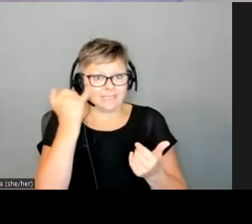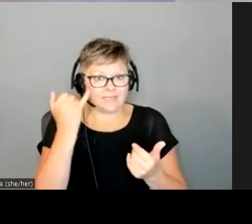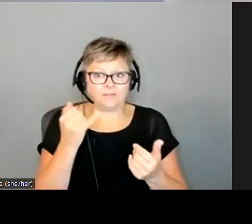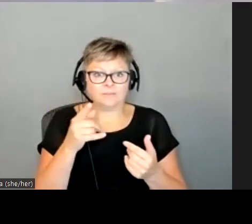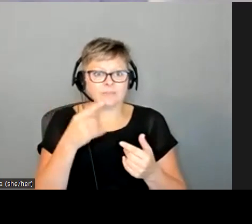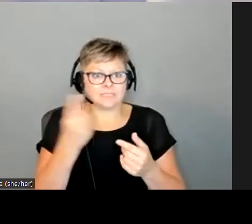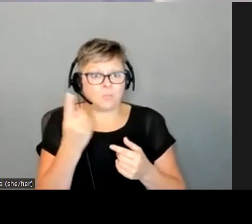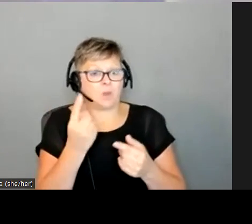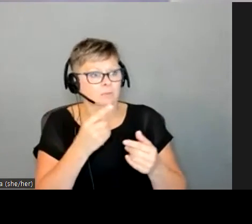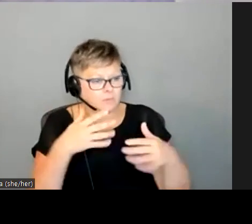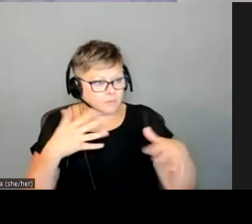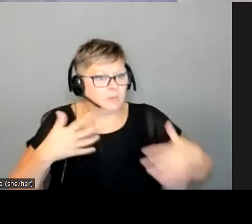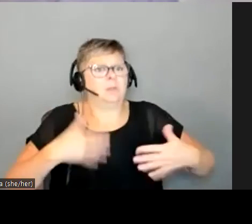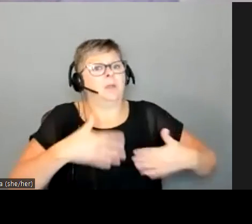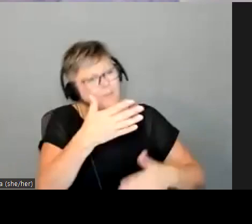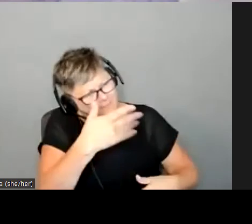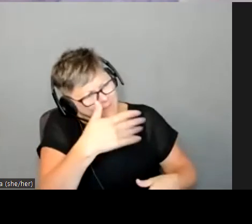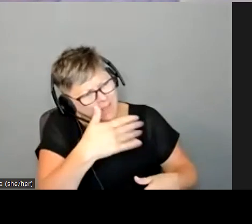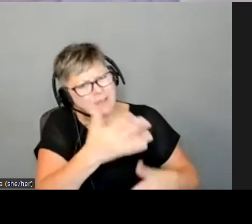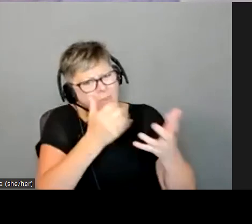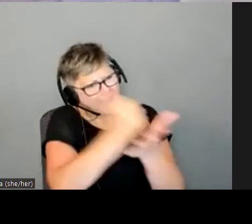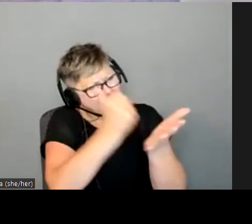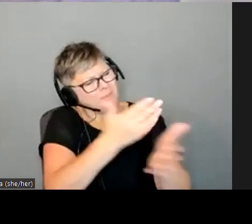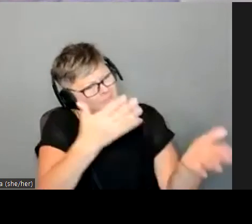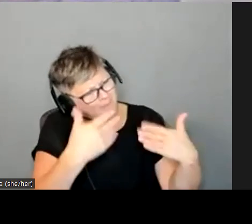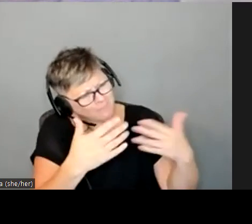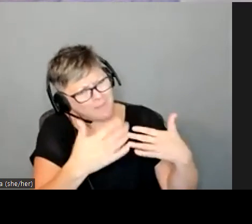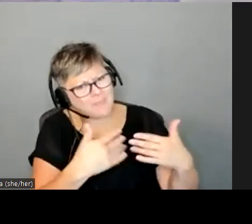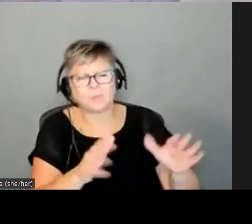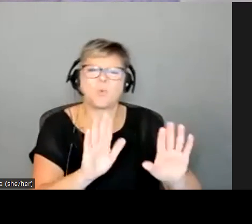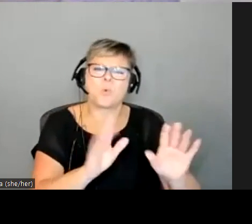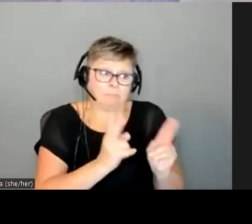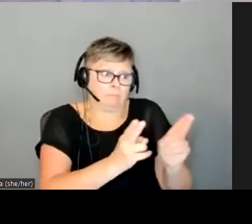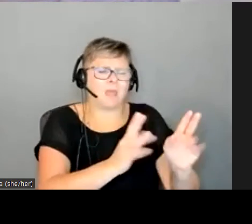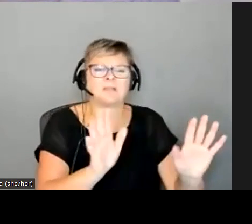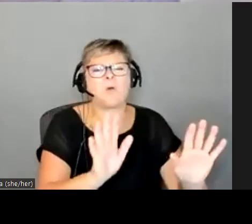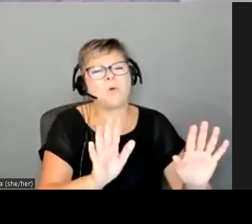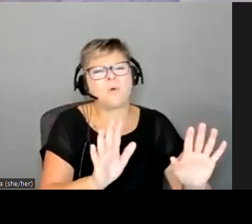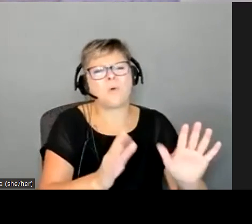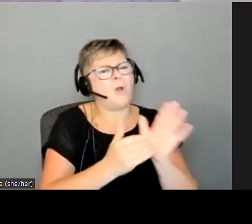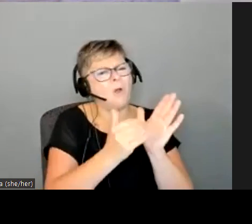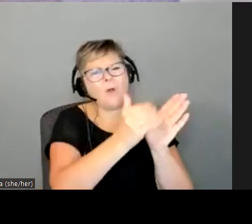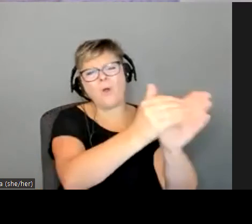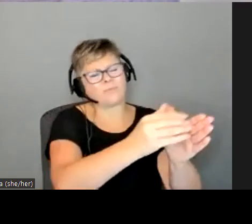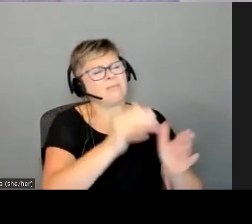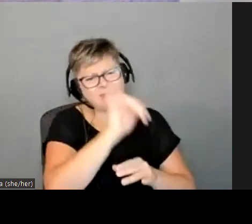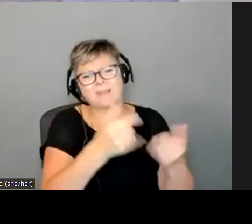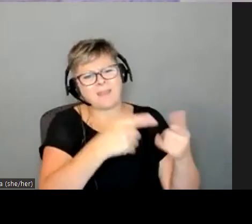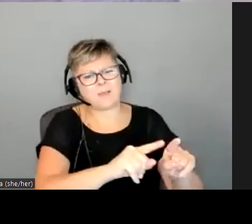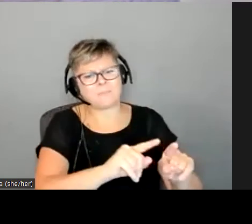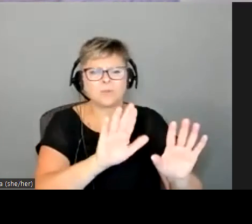as fast as you can, but sometimes speed is unfortunately not the